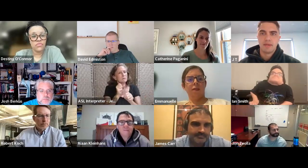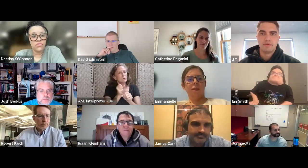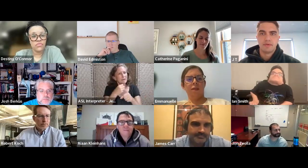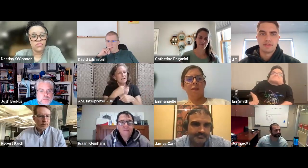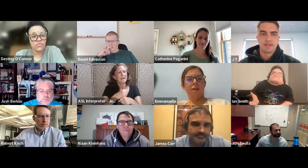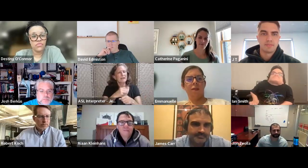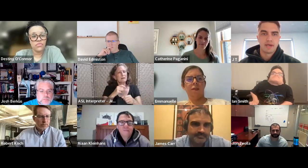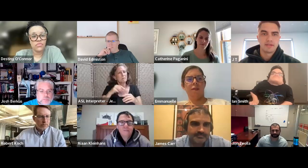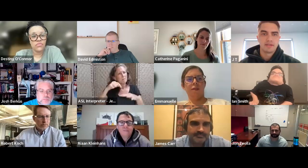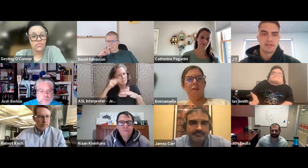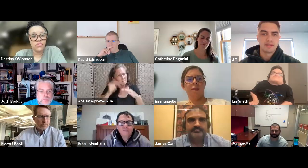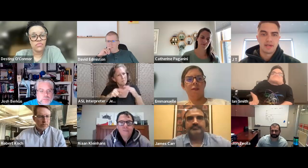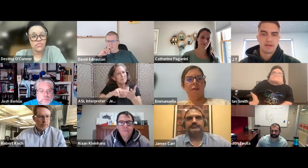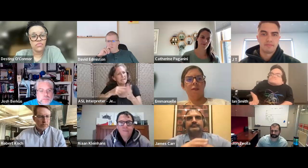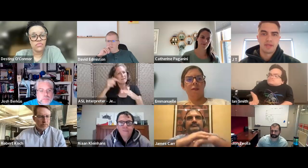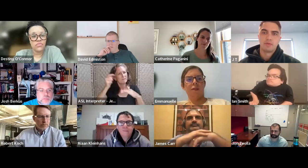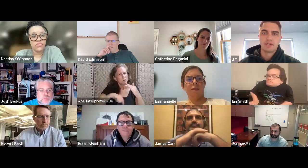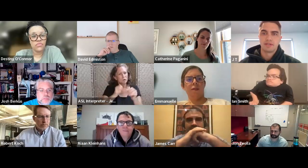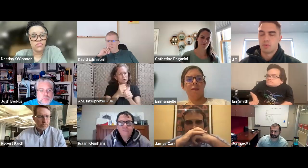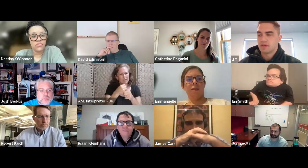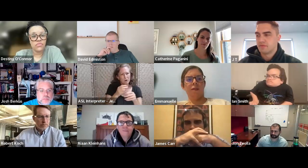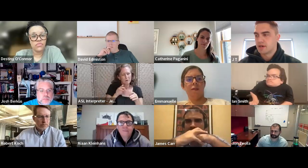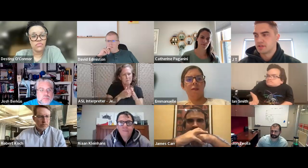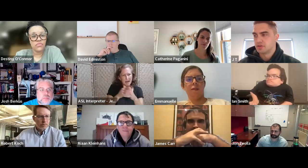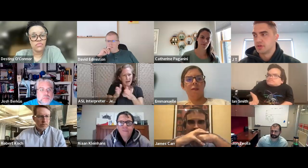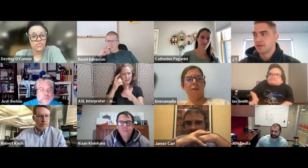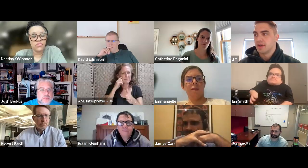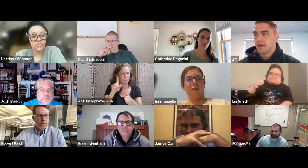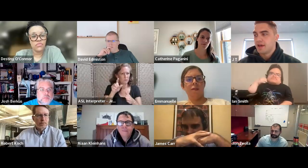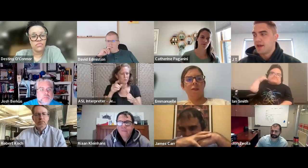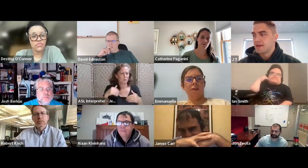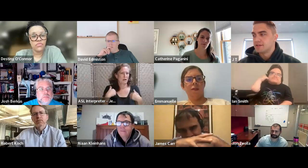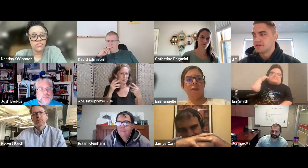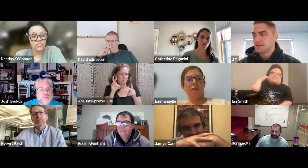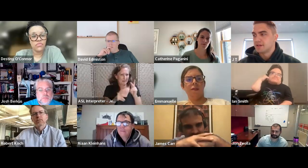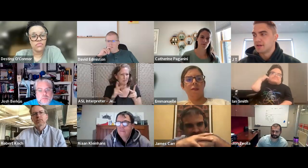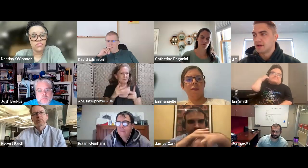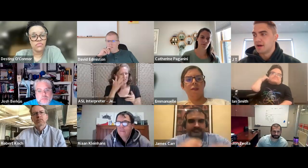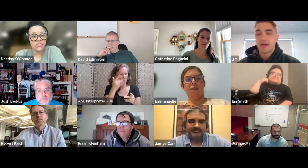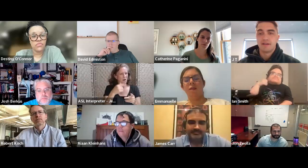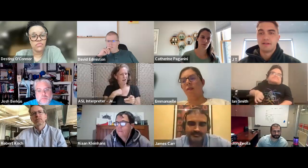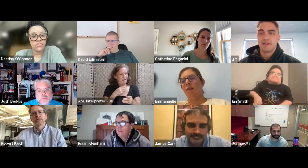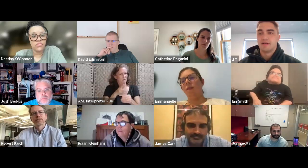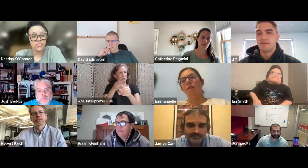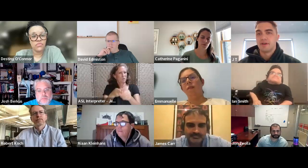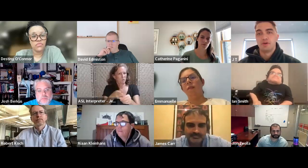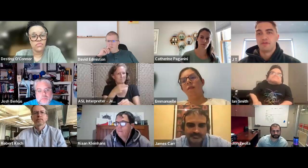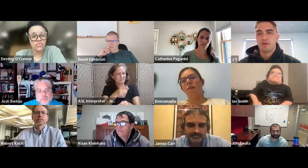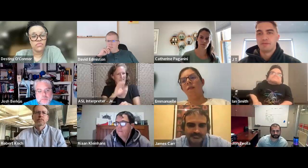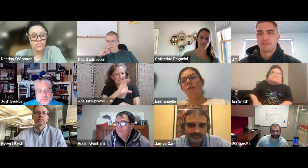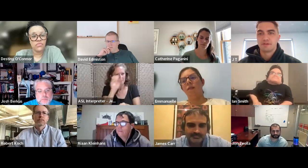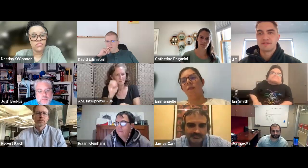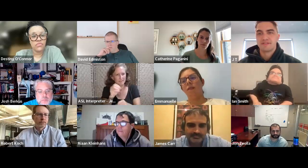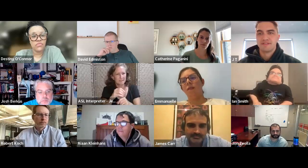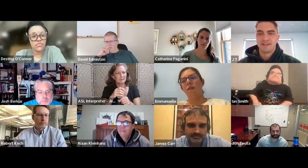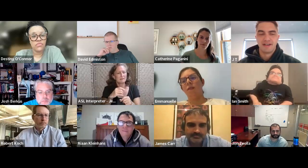pathways for people into the space is, why I was invited to join. And I had never heard of